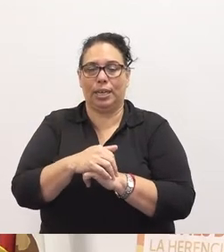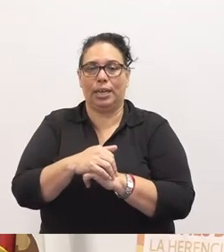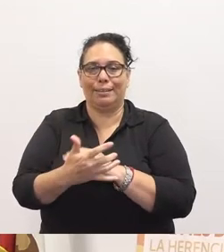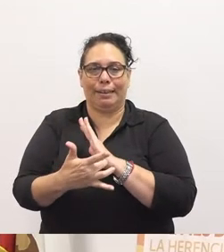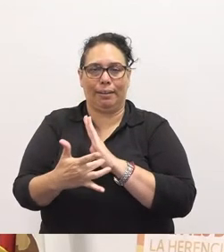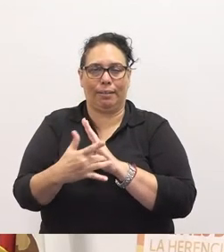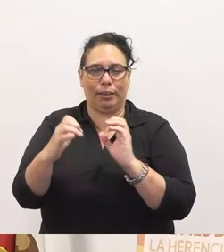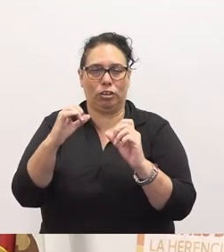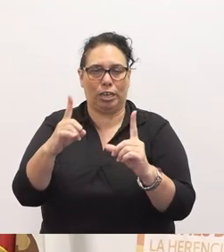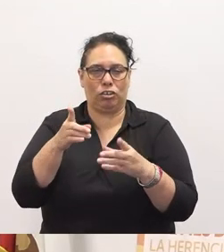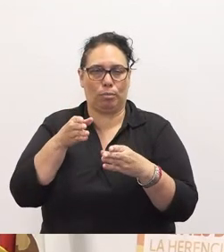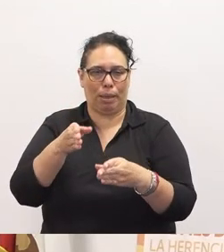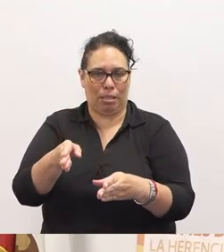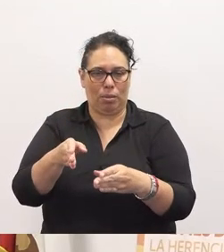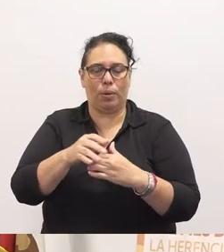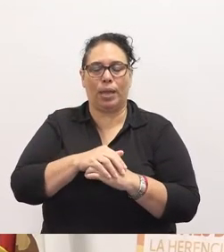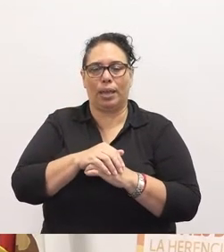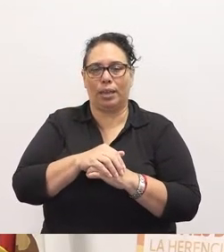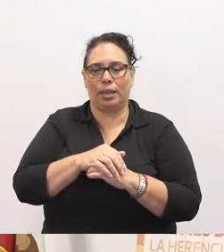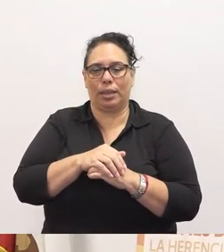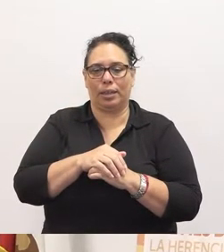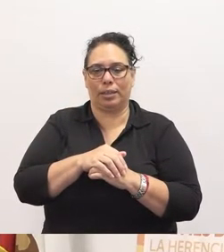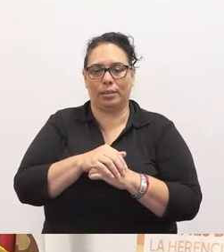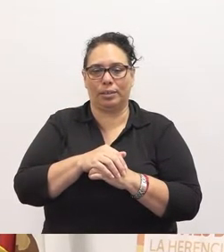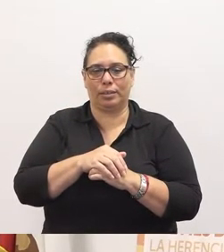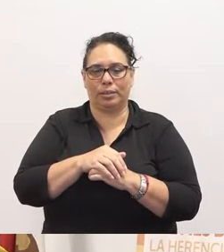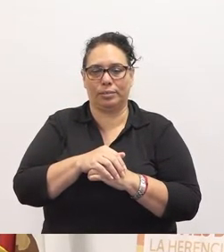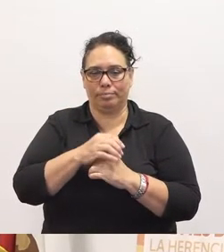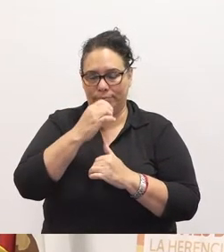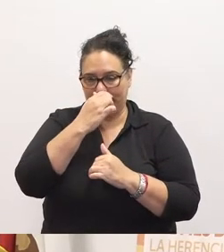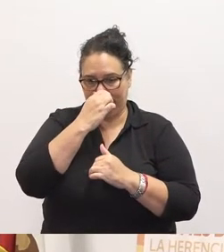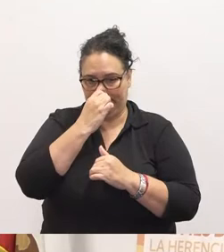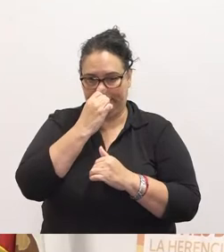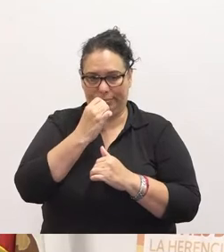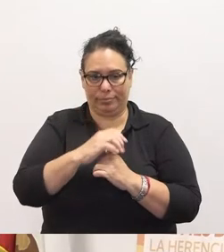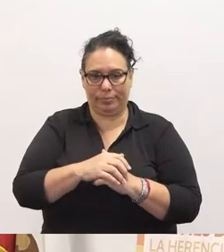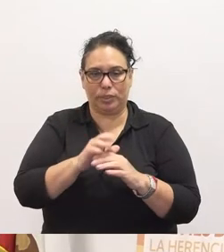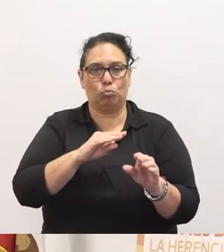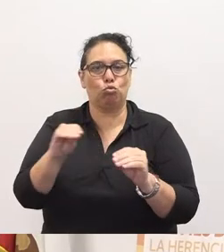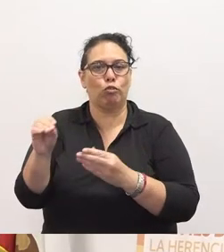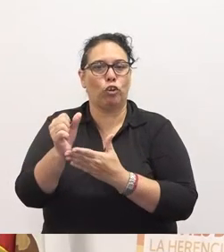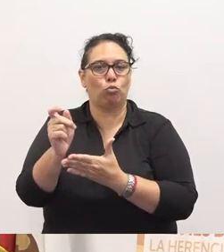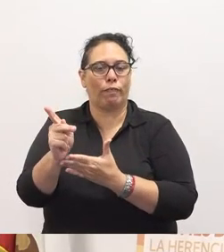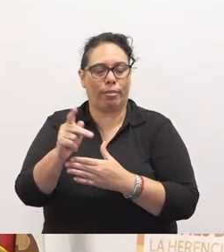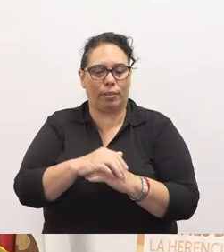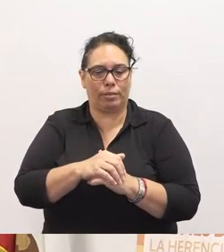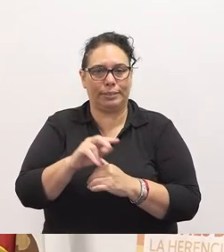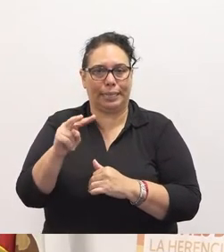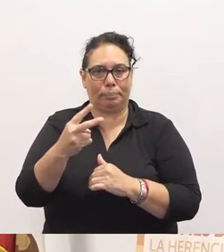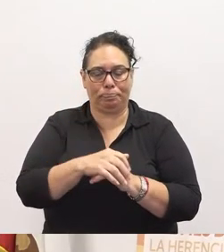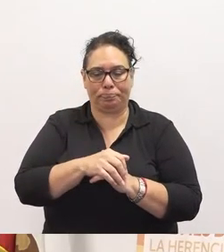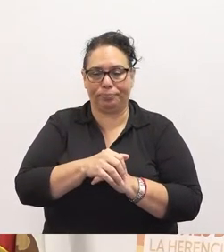Education Pathway, the Road Less Traveled. Move for approval.